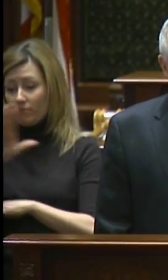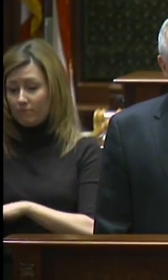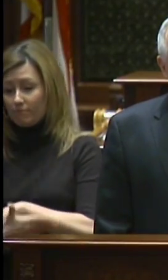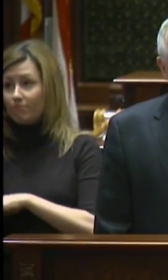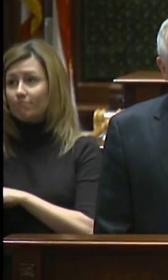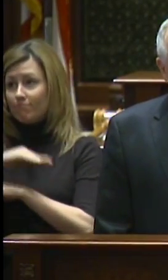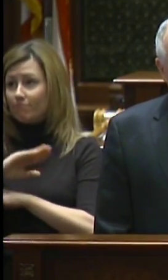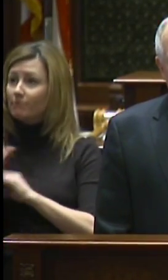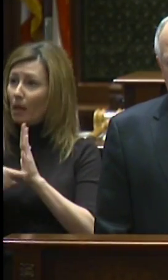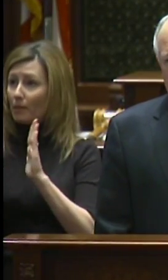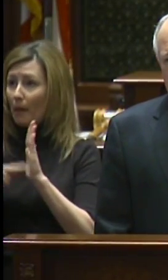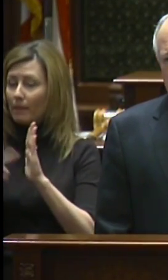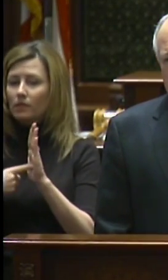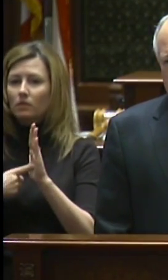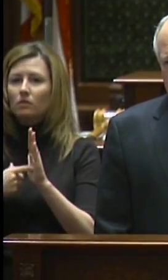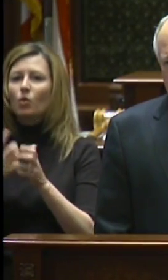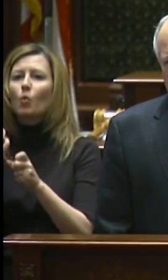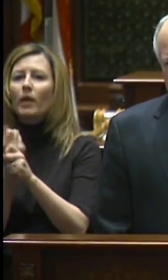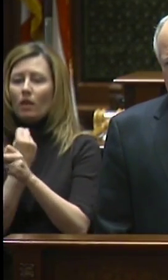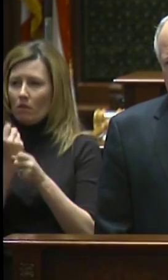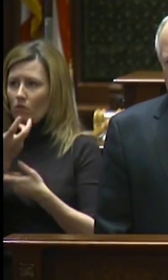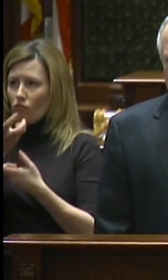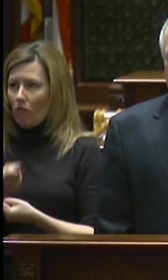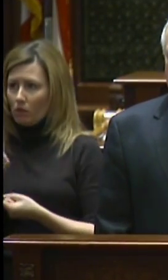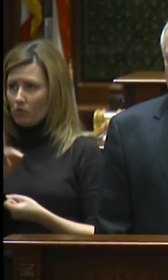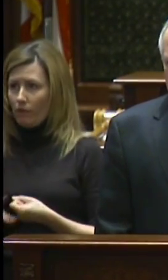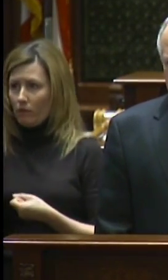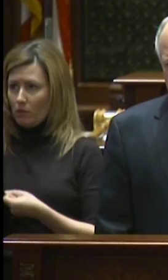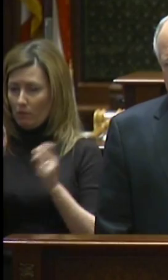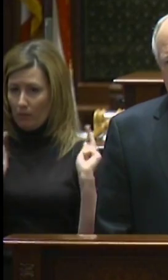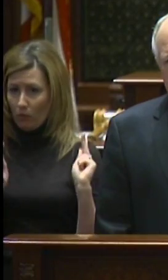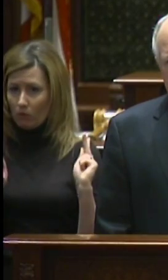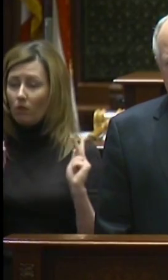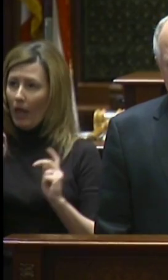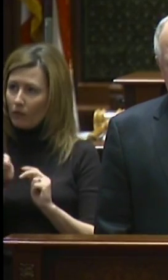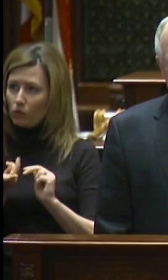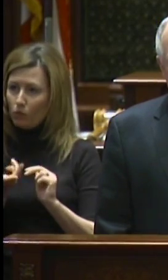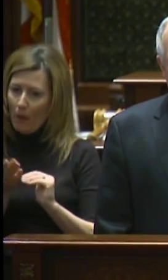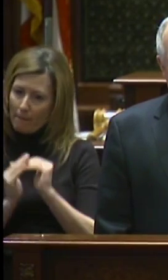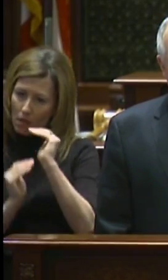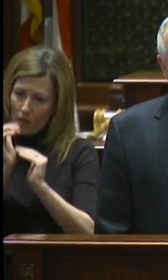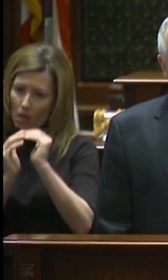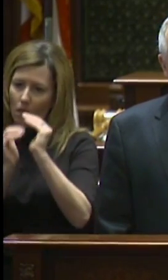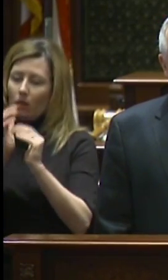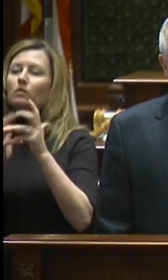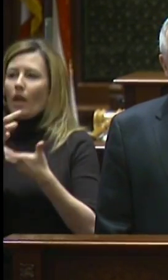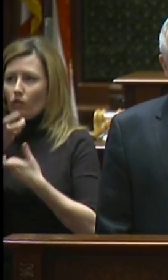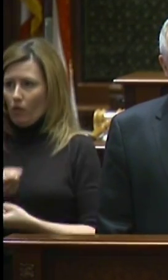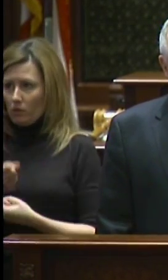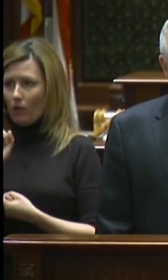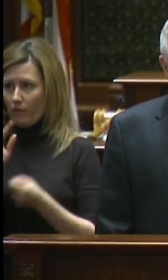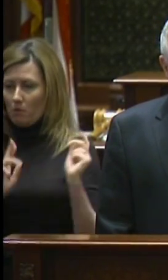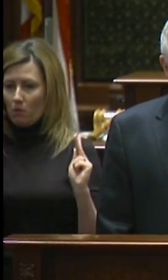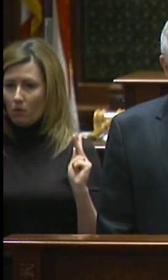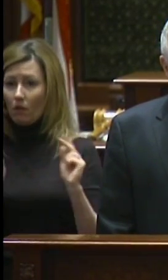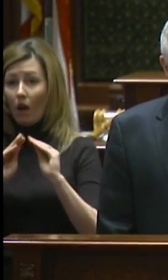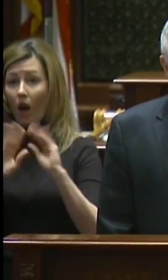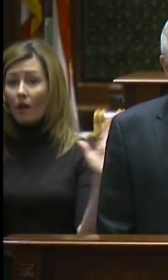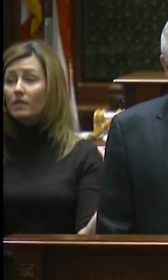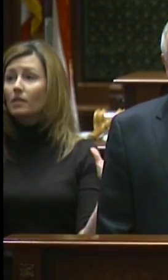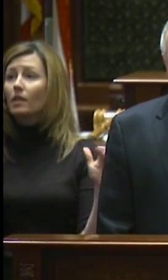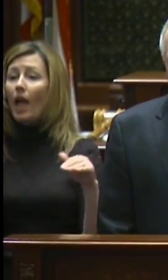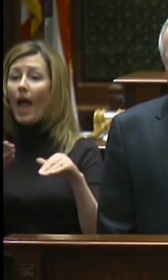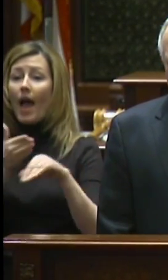cases, to win the trust of the people. We have to build the trust of the people. Obviously, the events that preceded